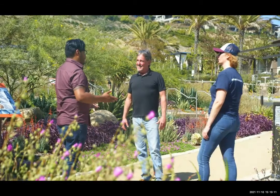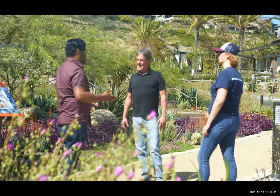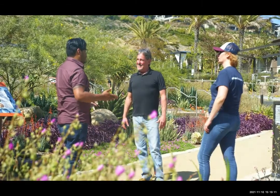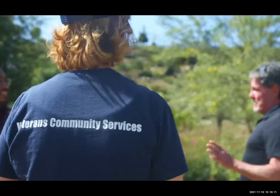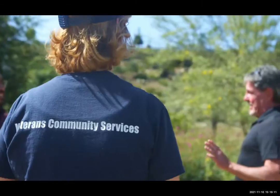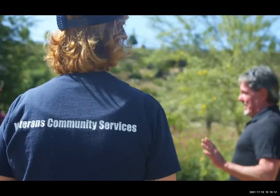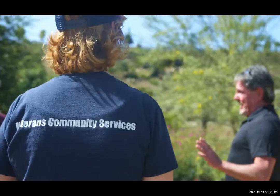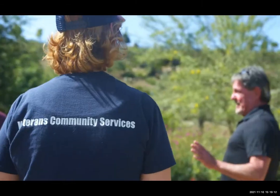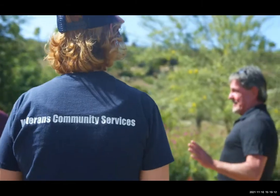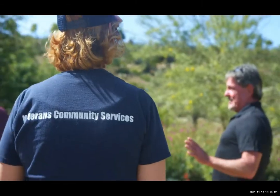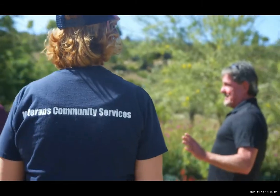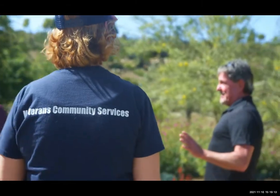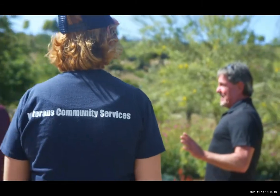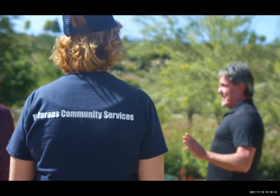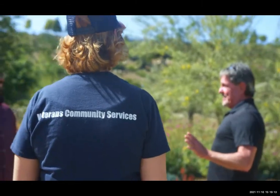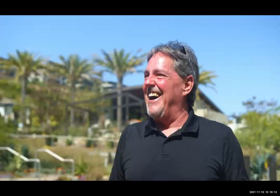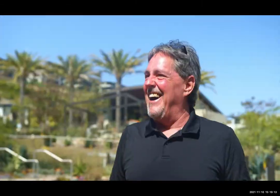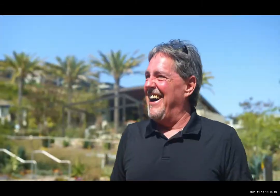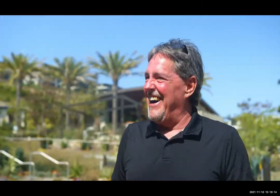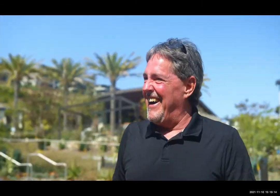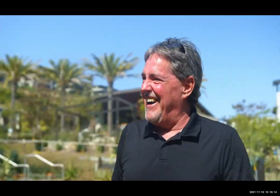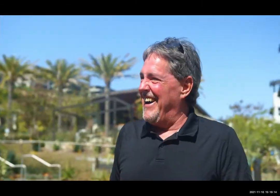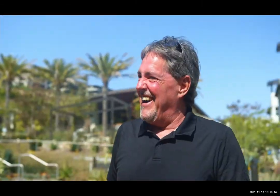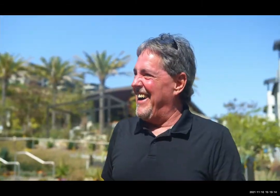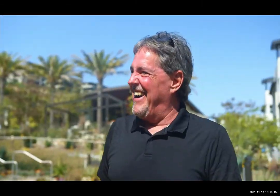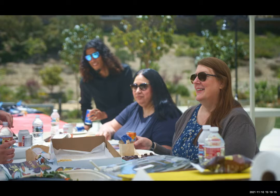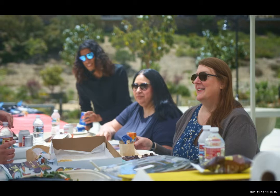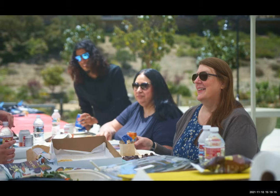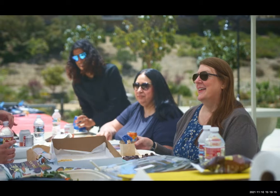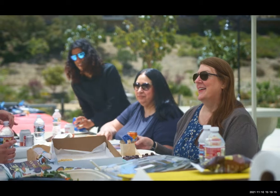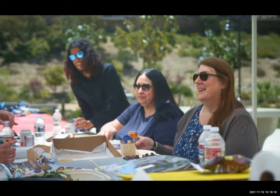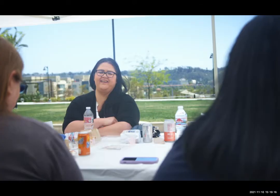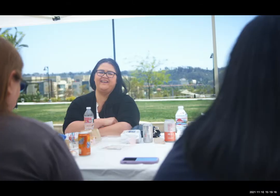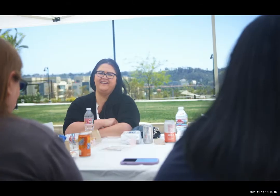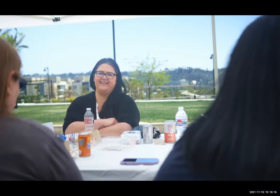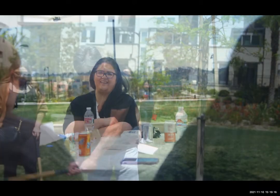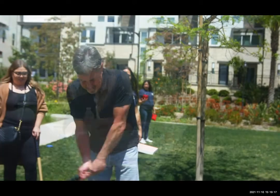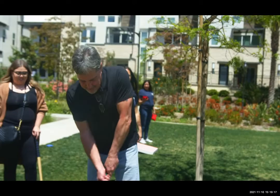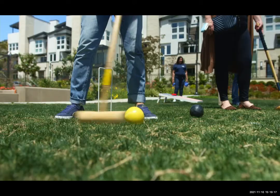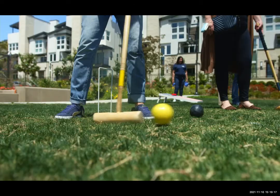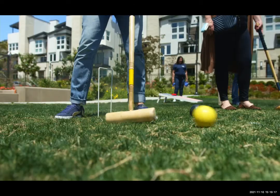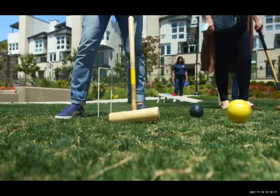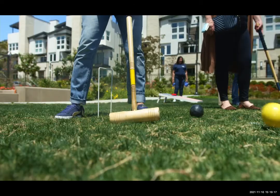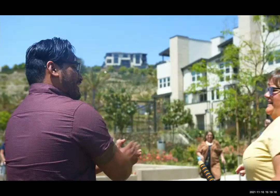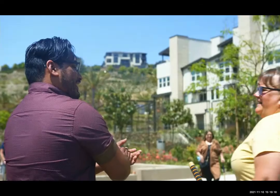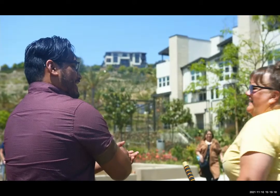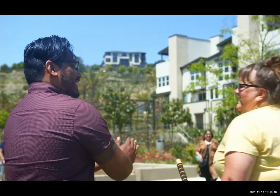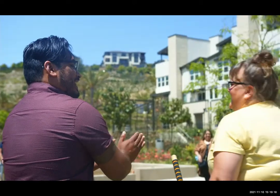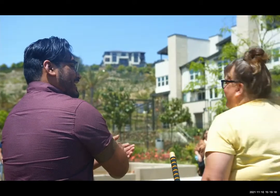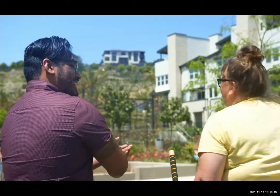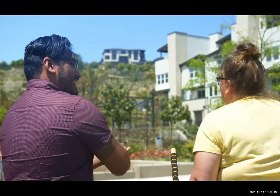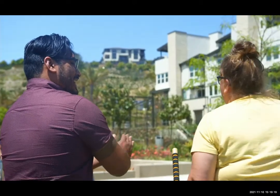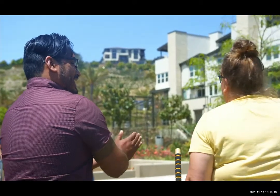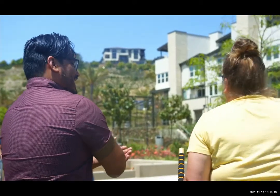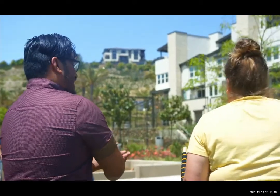and supports must help them meet their person-centered goals. So they can't just purchase anything out there. It has to tie